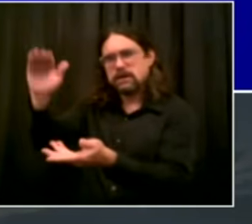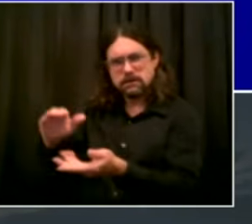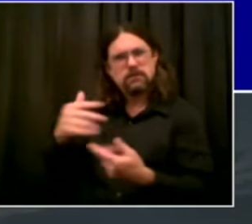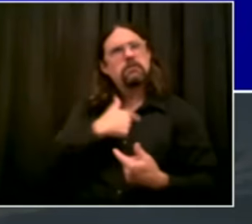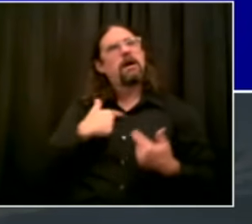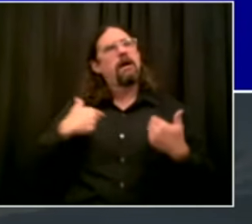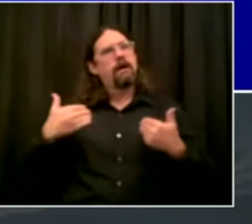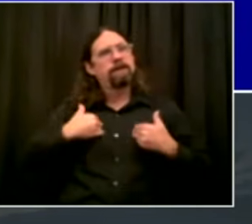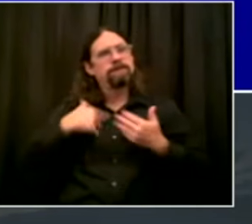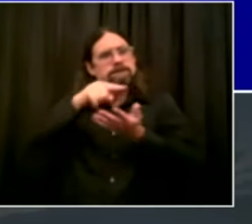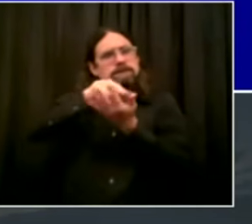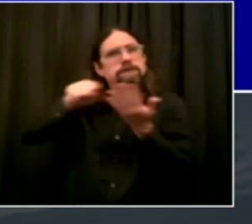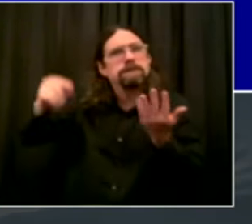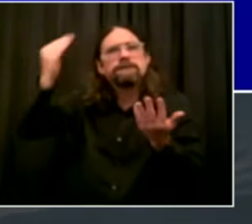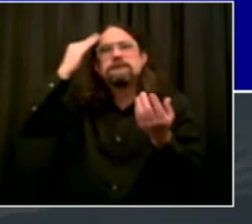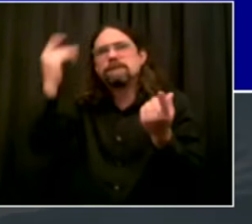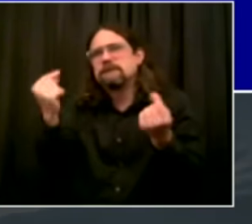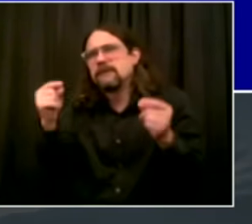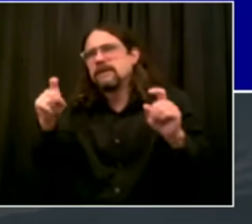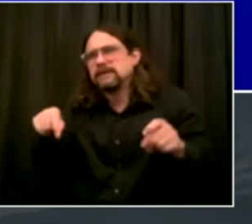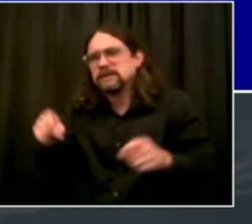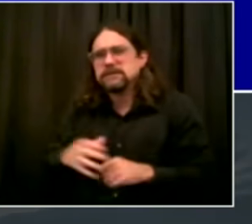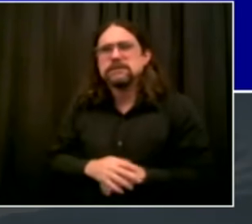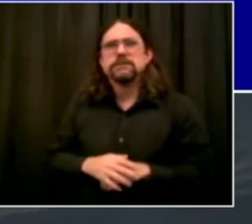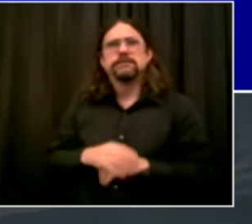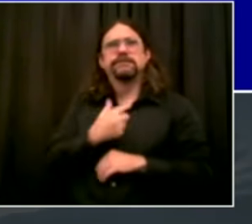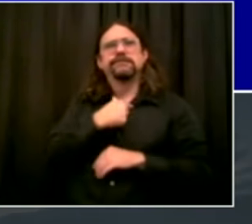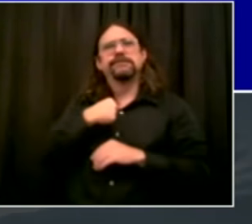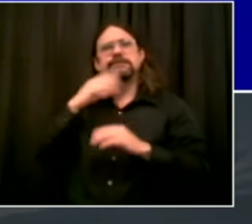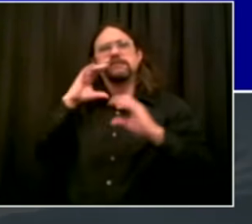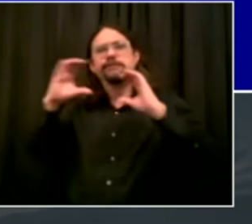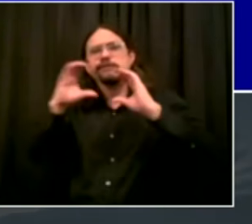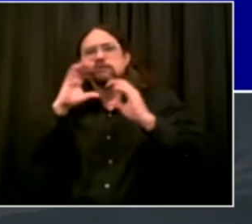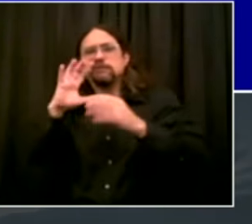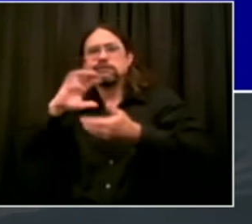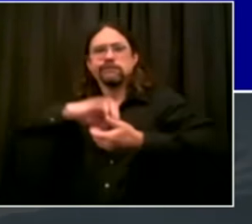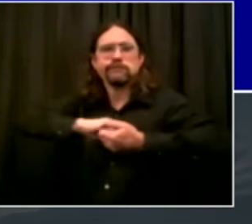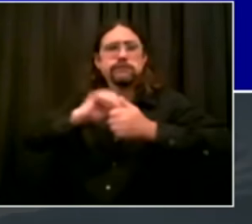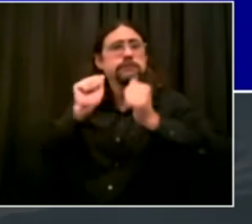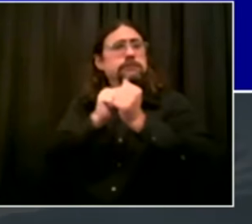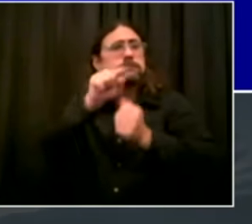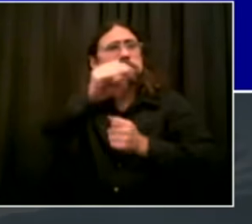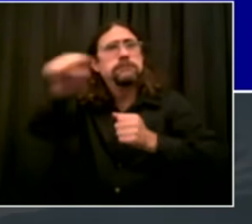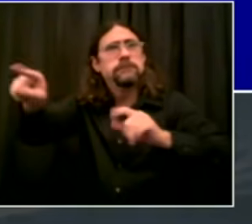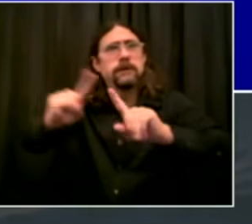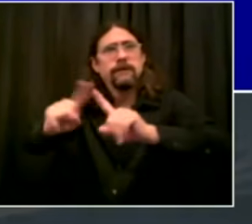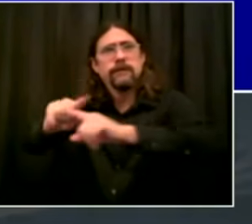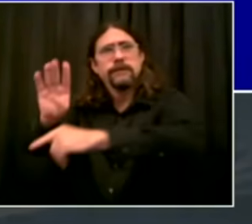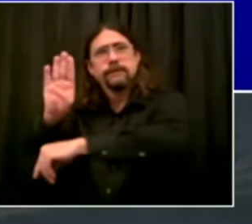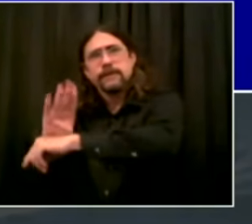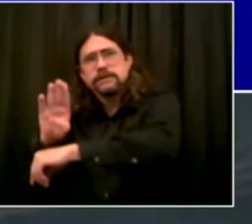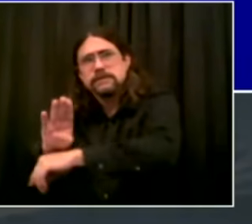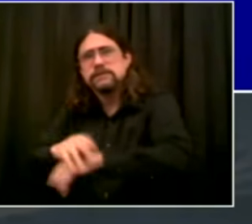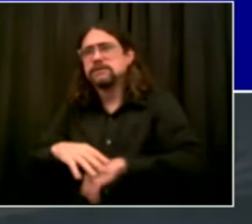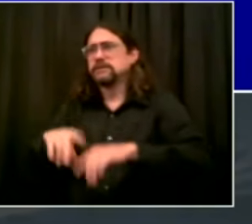are not being responsive to the need to protect everyone, we're going to be clear about the enforcement needed there.